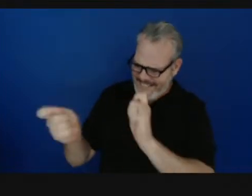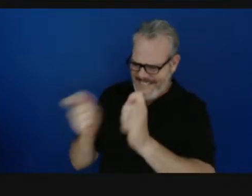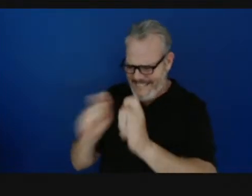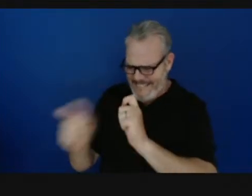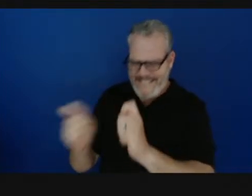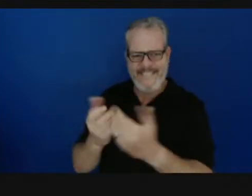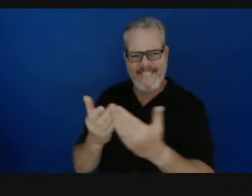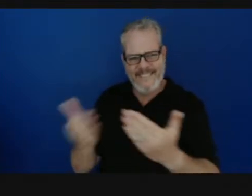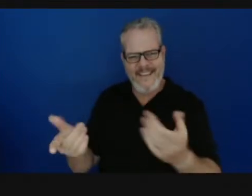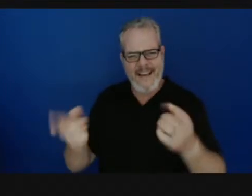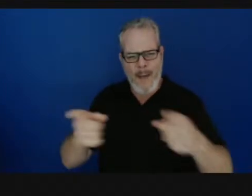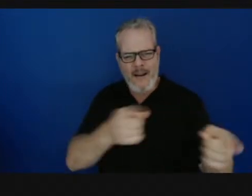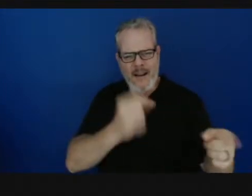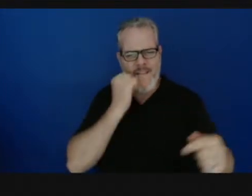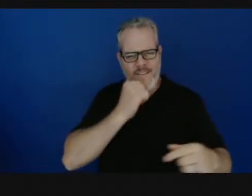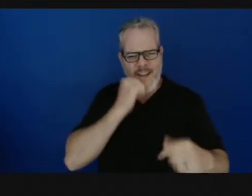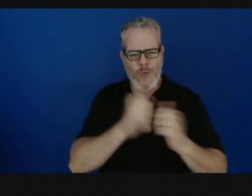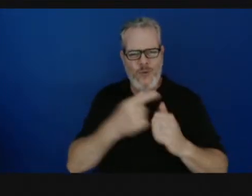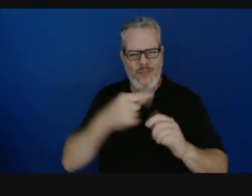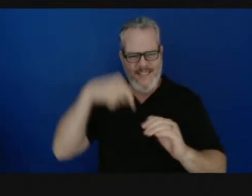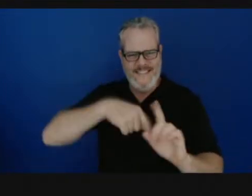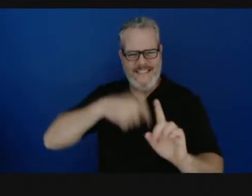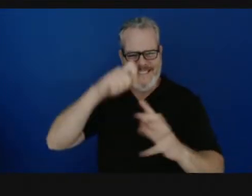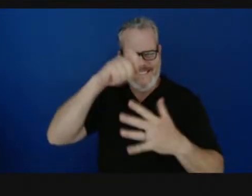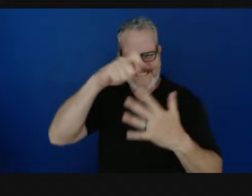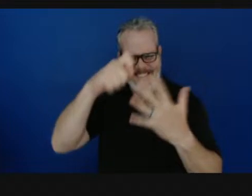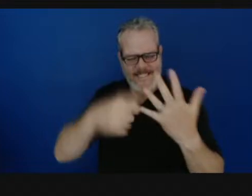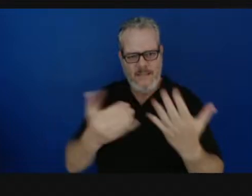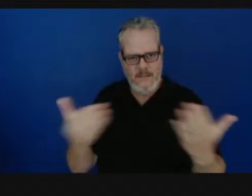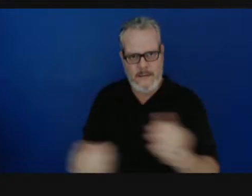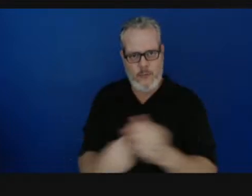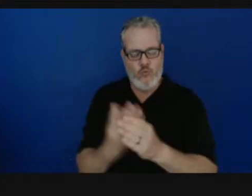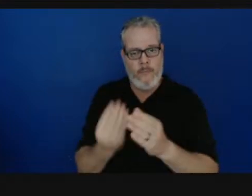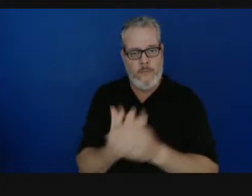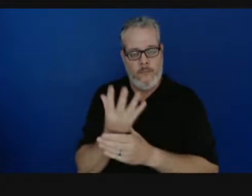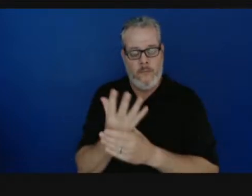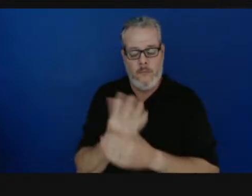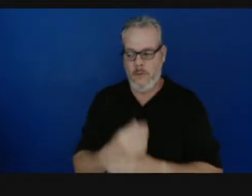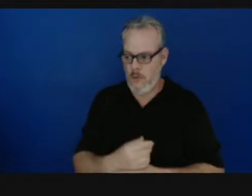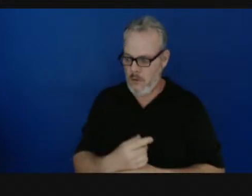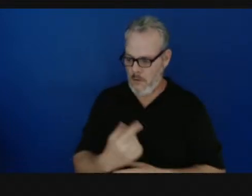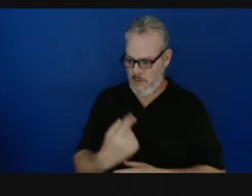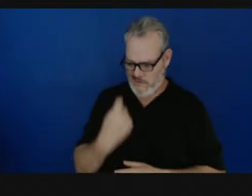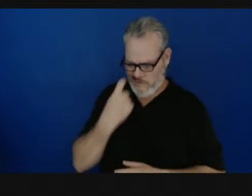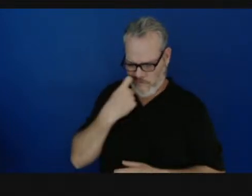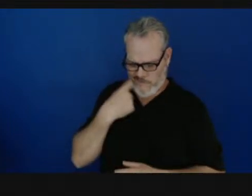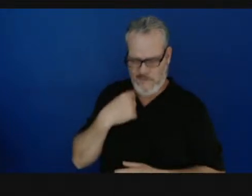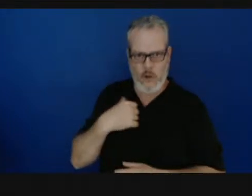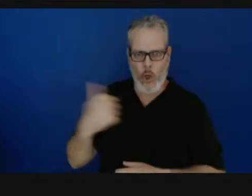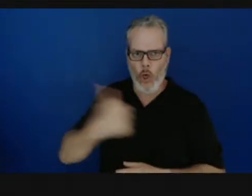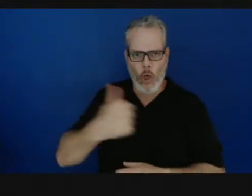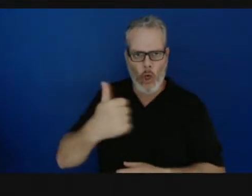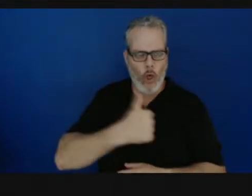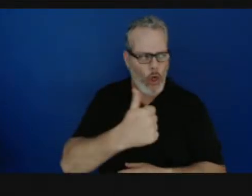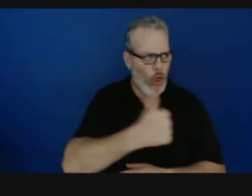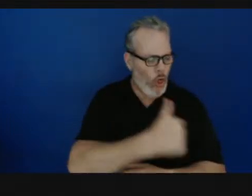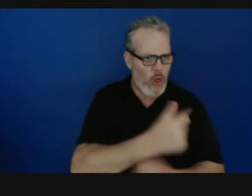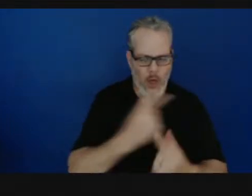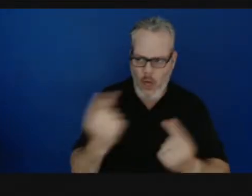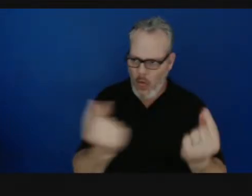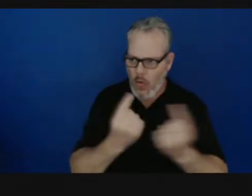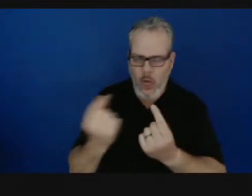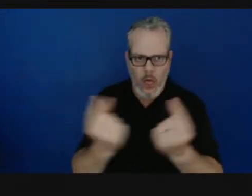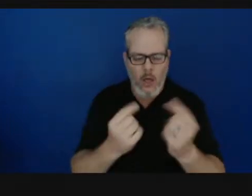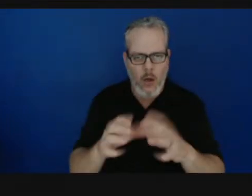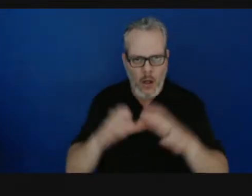eruption in detail today, and been running around. We were at the Council for Native Hawaiian